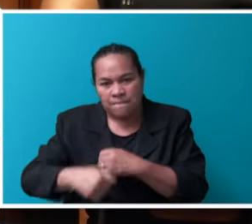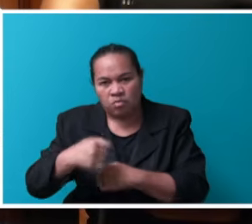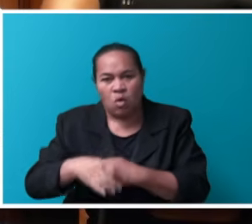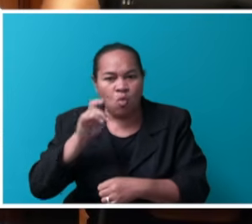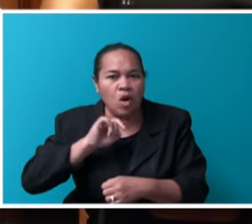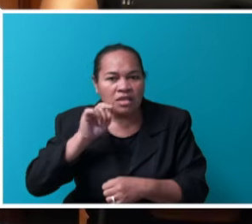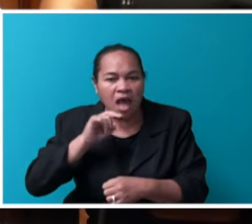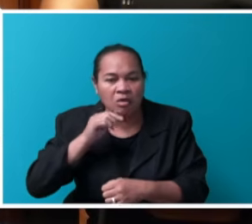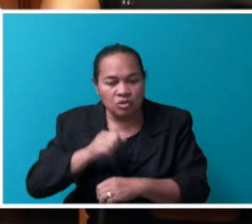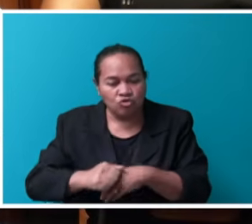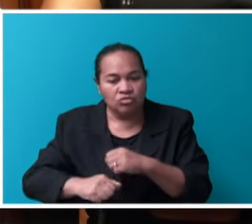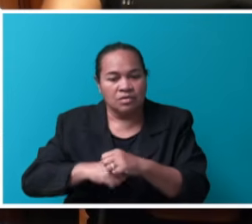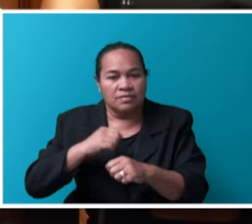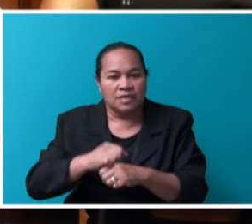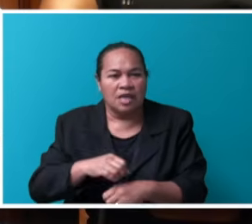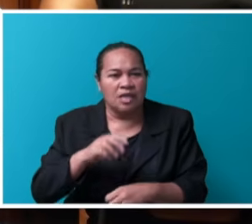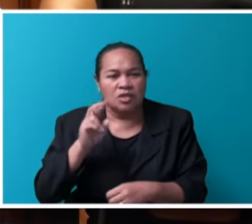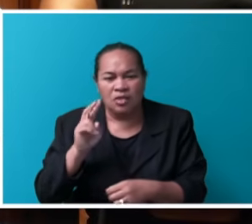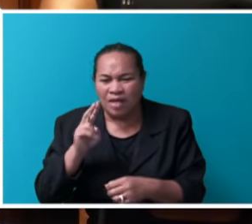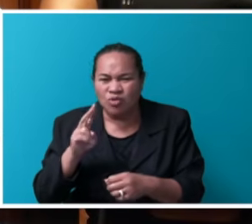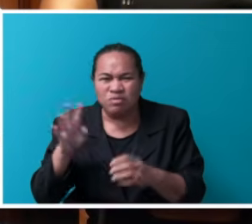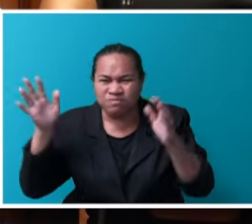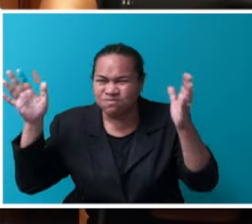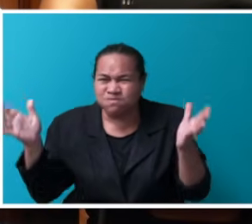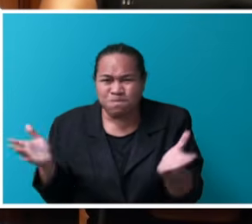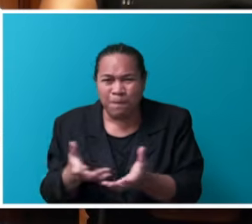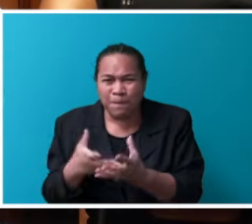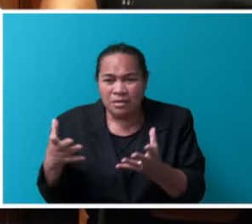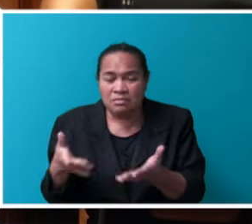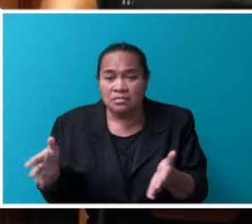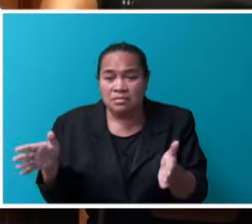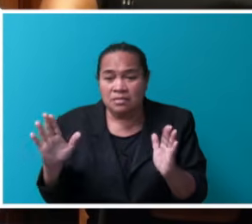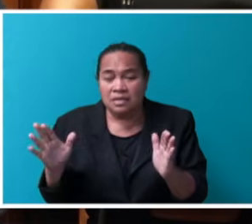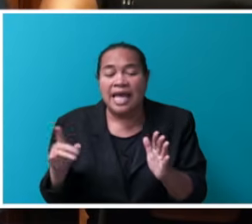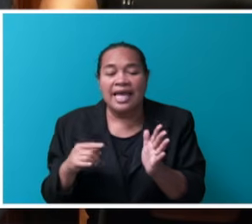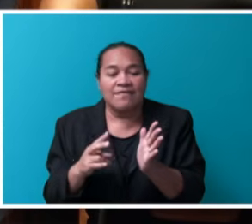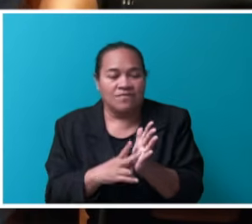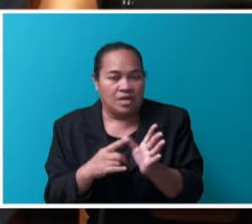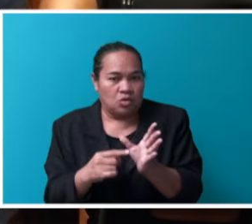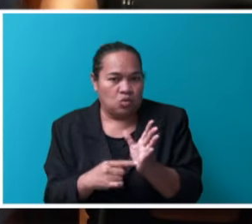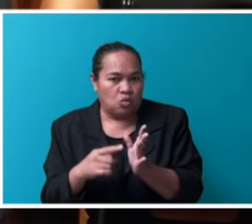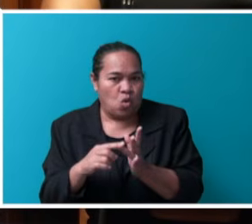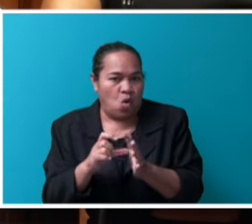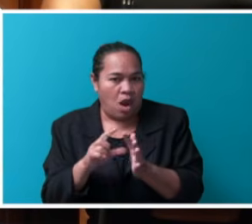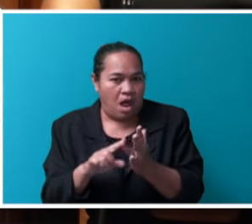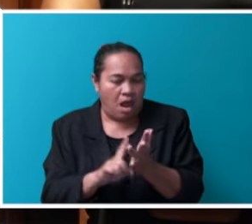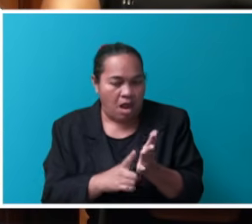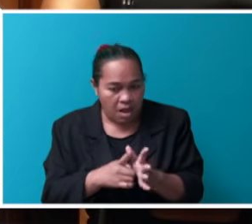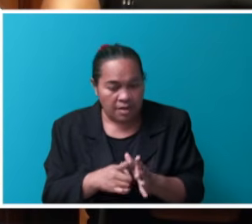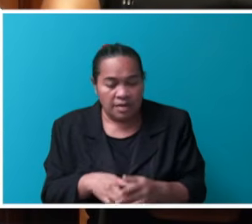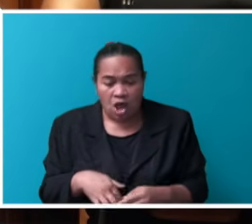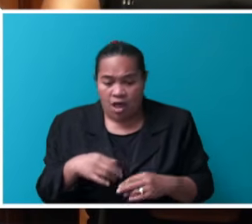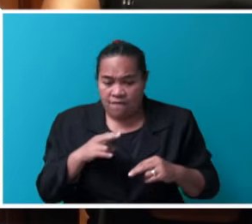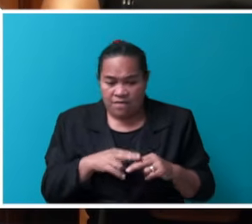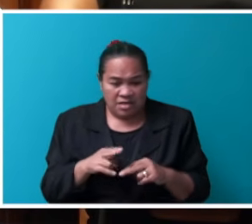construction of a 2 megaliter reservoir in Batundova. Mr. Speaker, Fiji's non-revenue